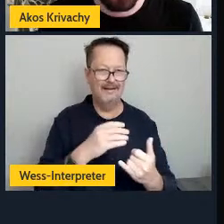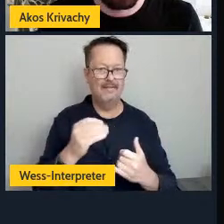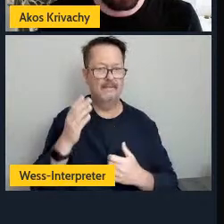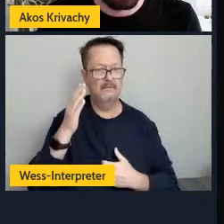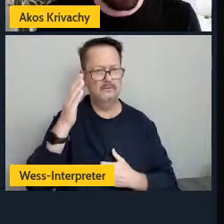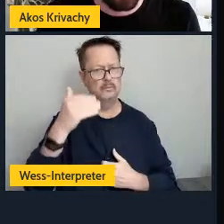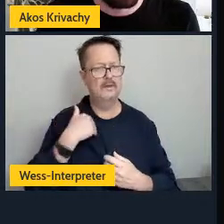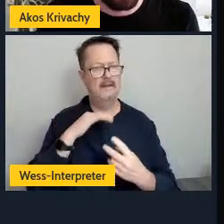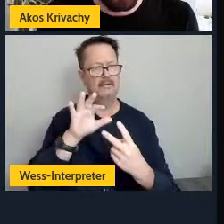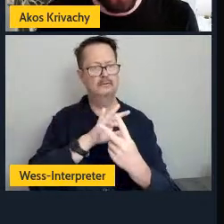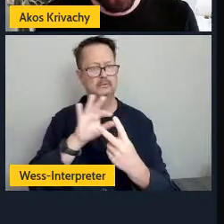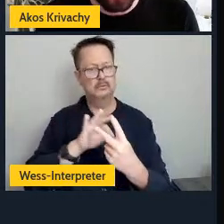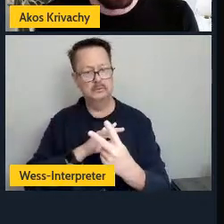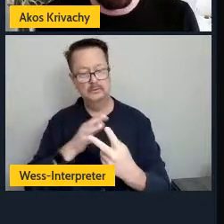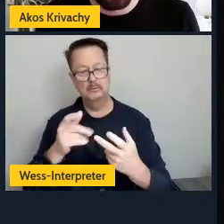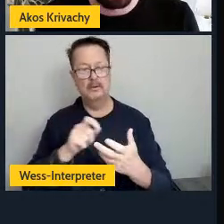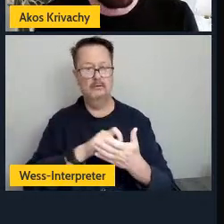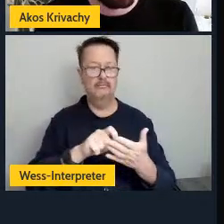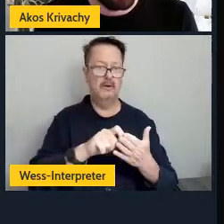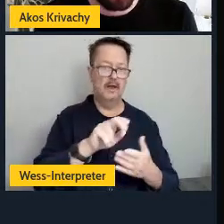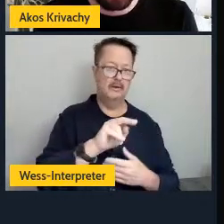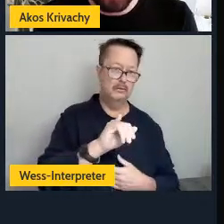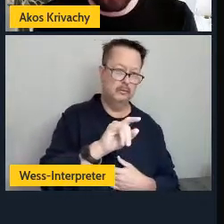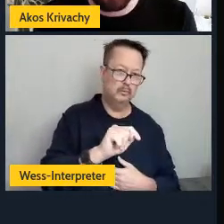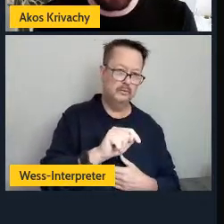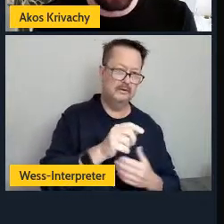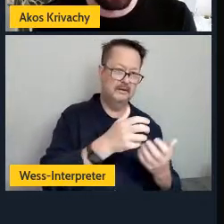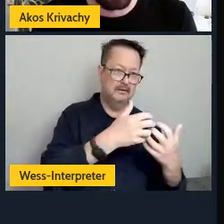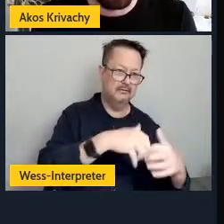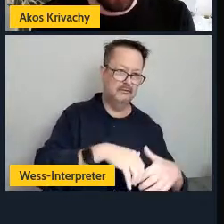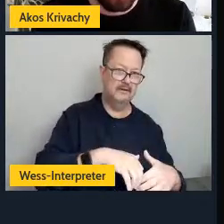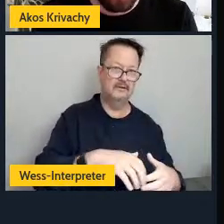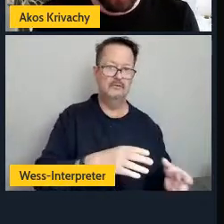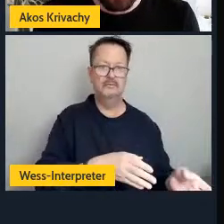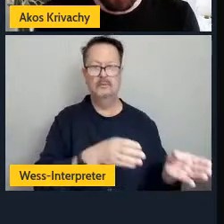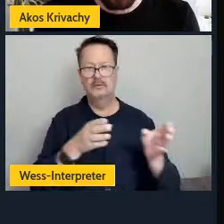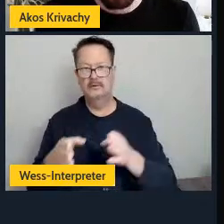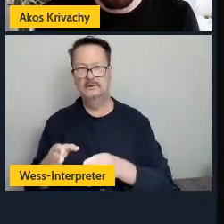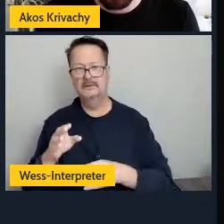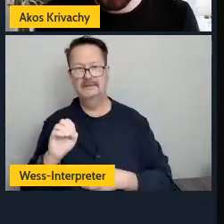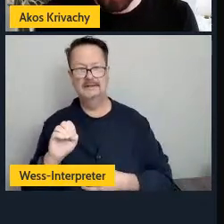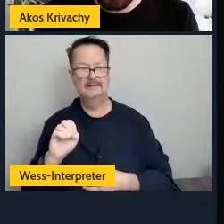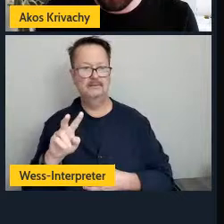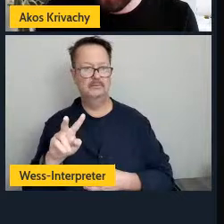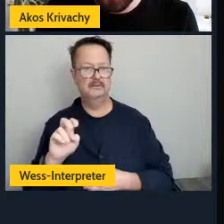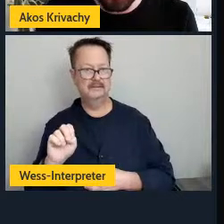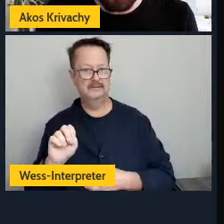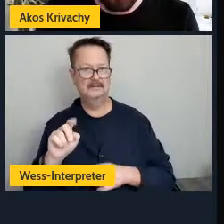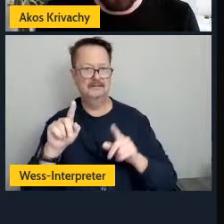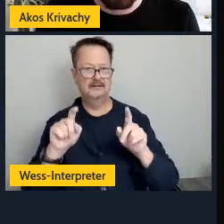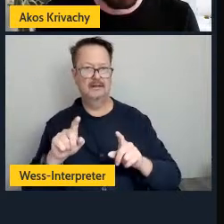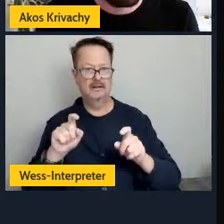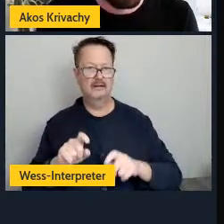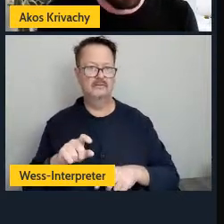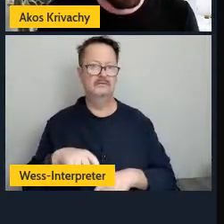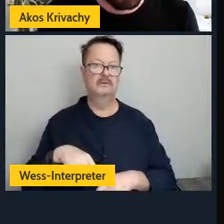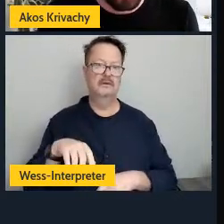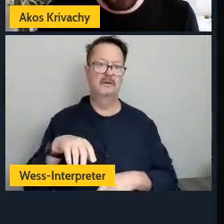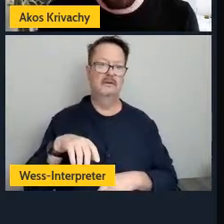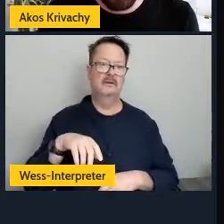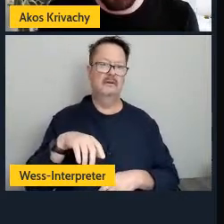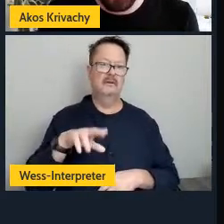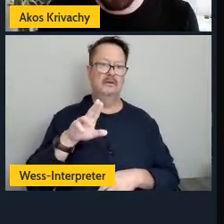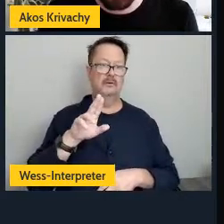we have the choice of like, do we want to write unit, integration, or possibly end-to-end tests? So unit tests, right, test the smallest unit of